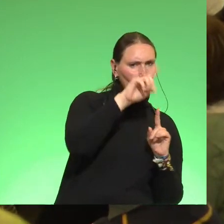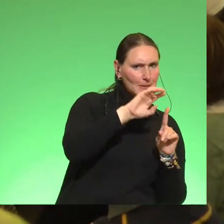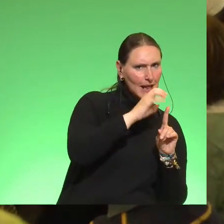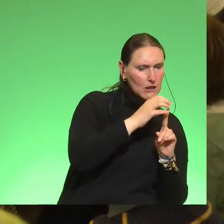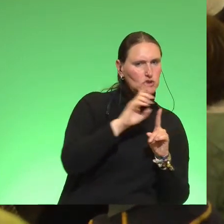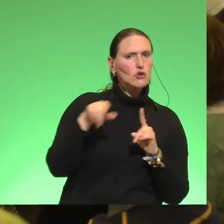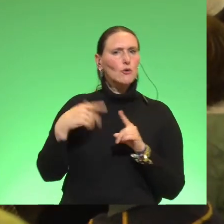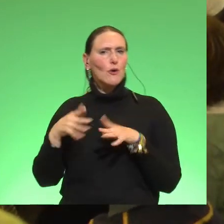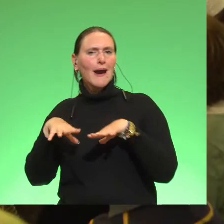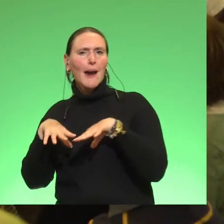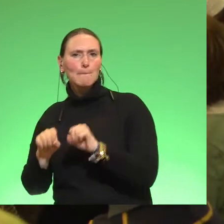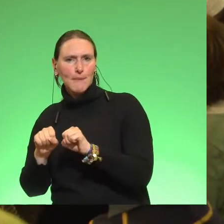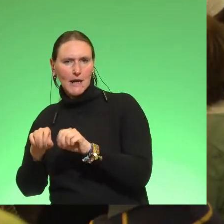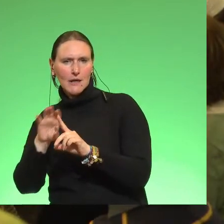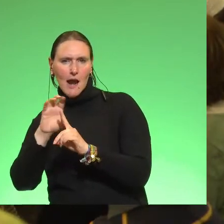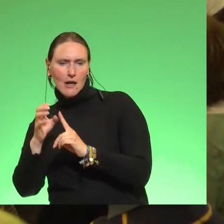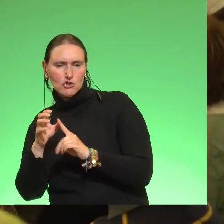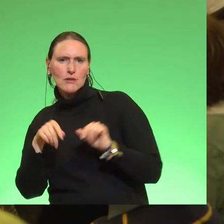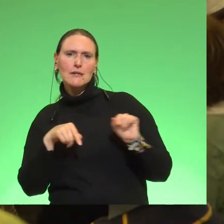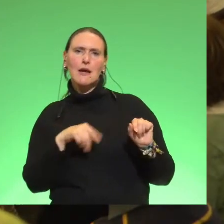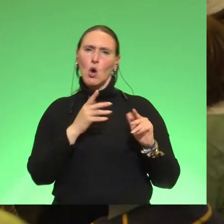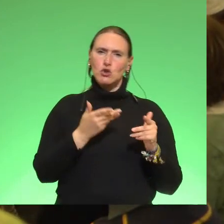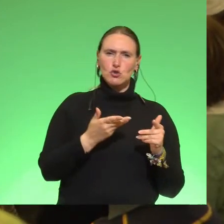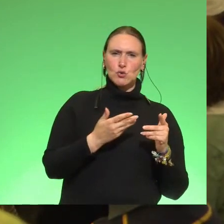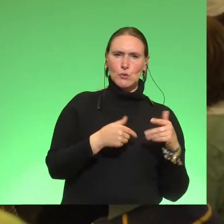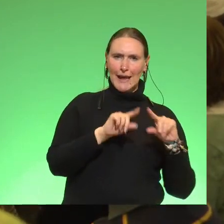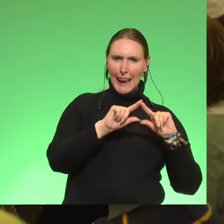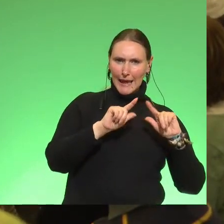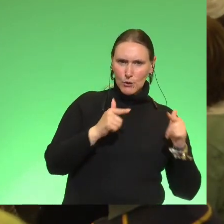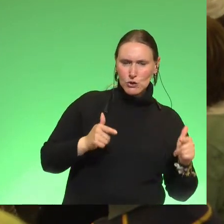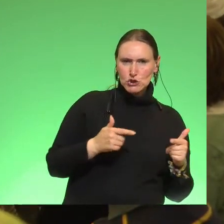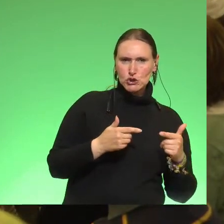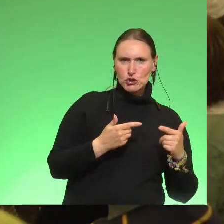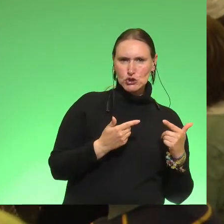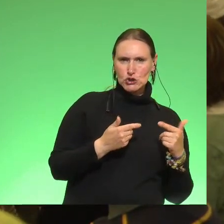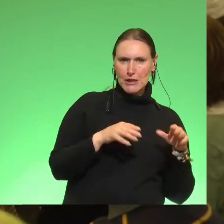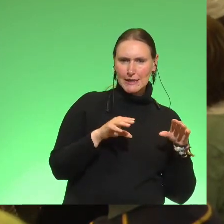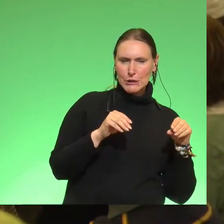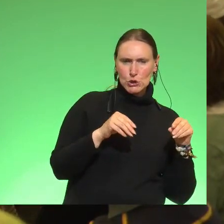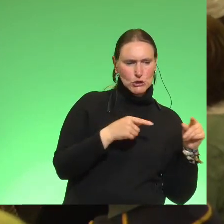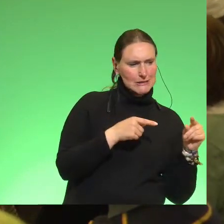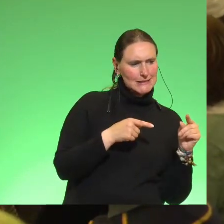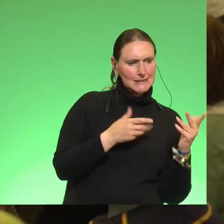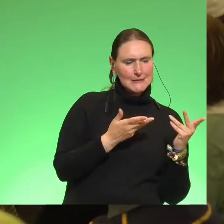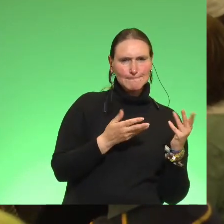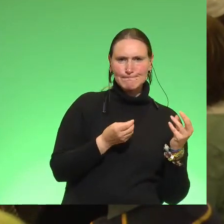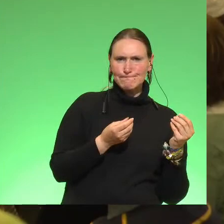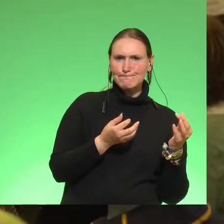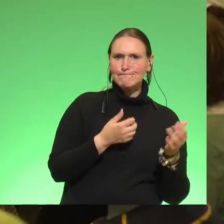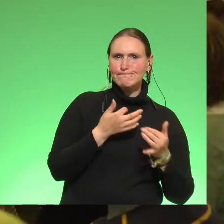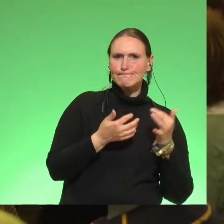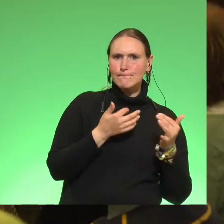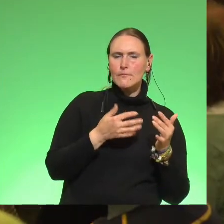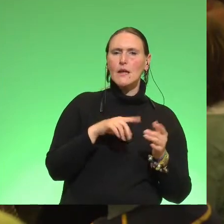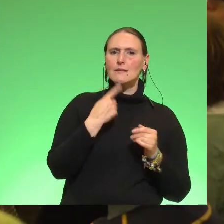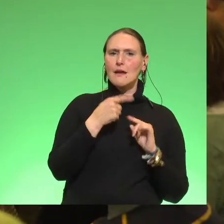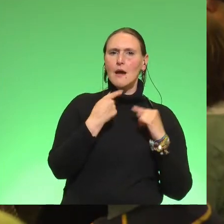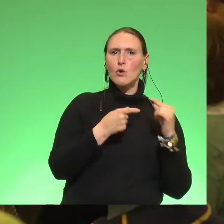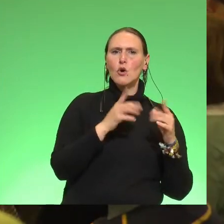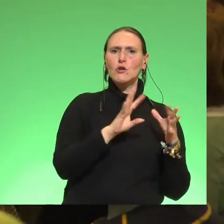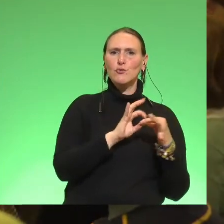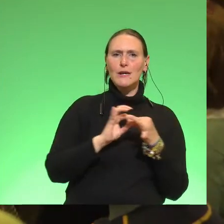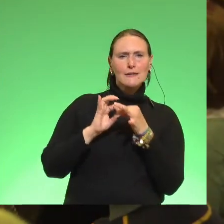that the use of this language among people within those cultures affects their relations or their,